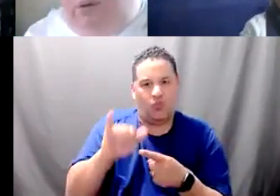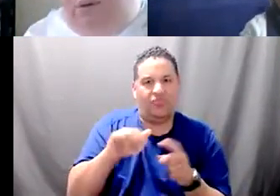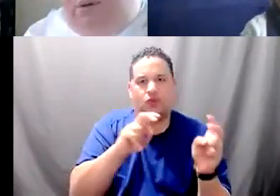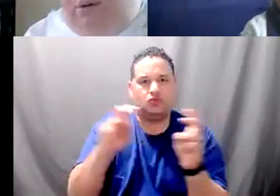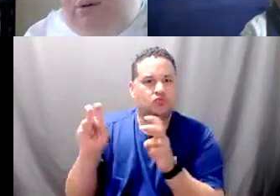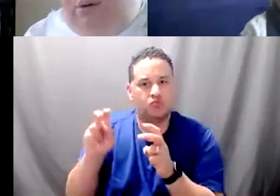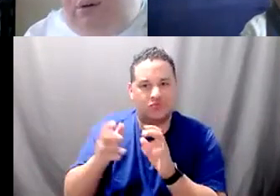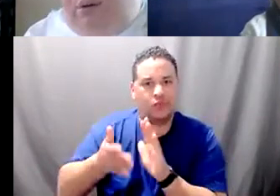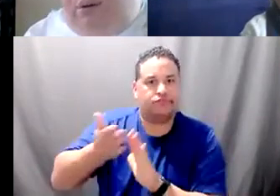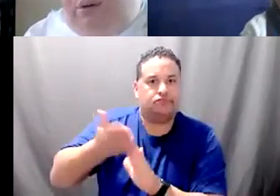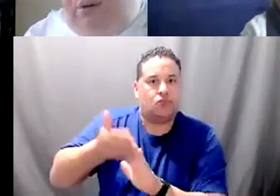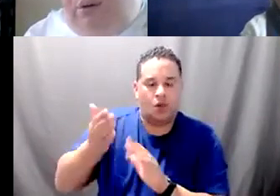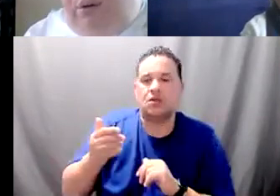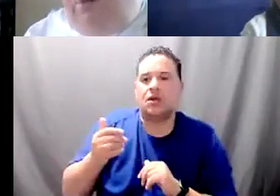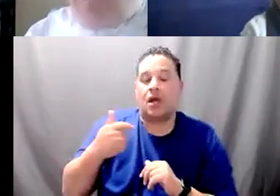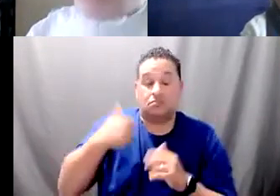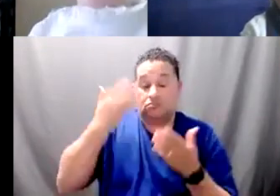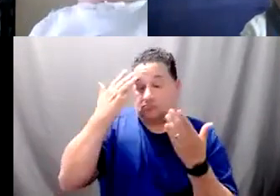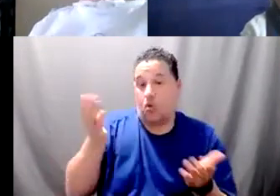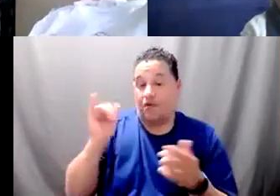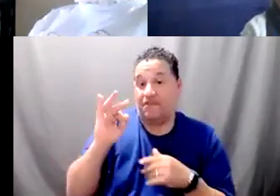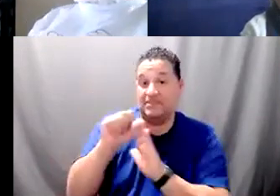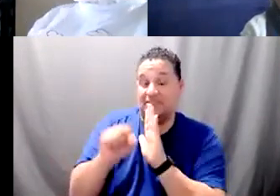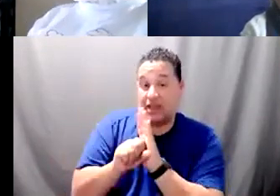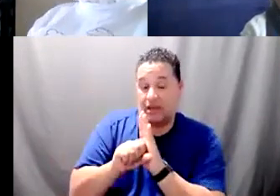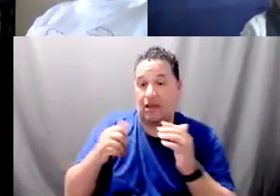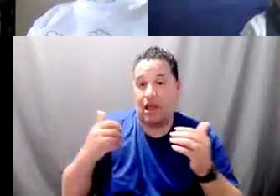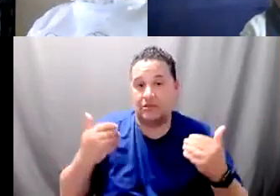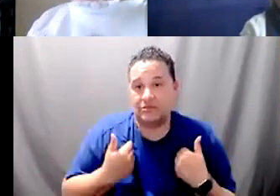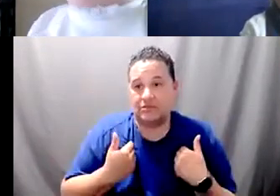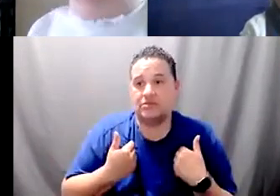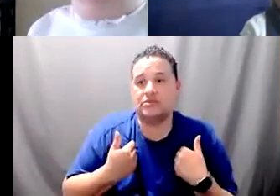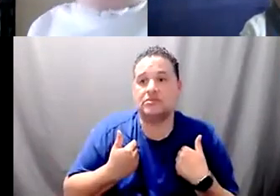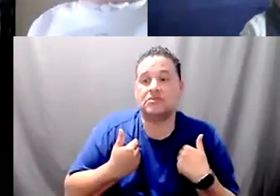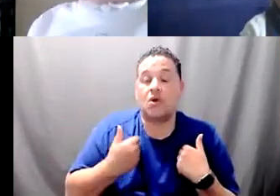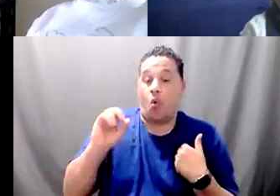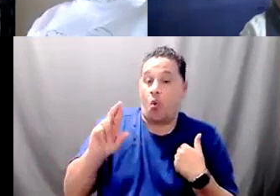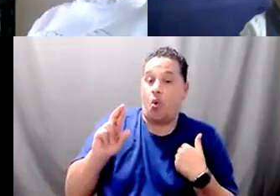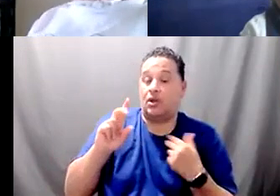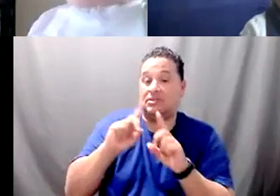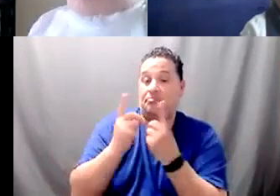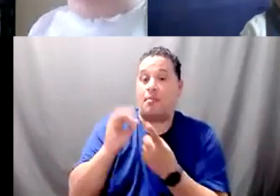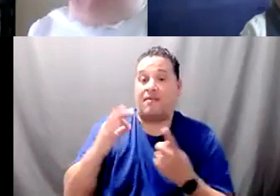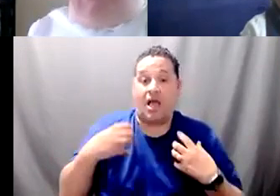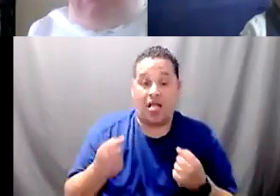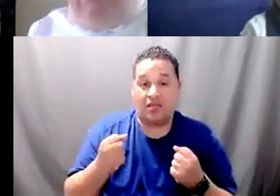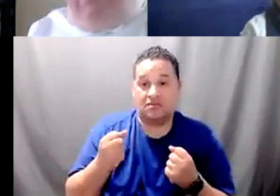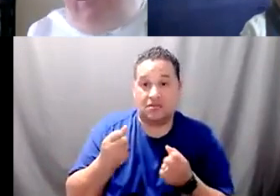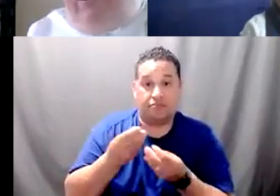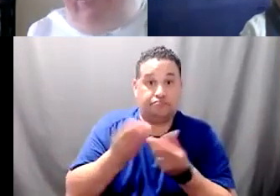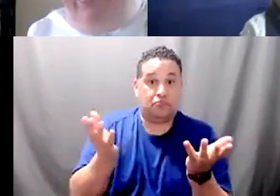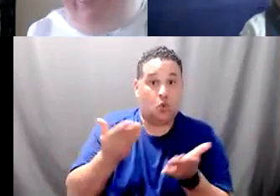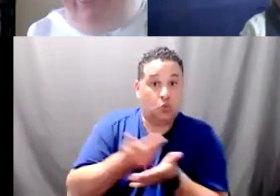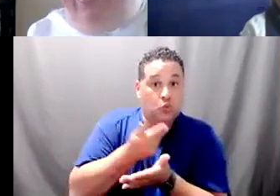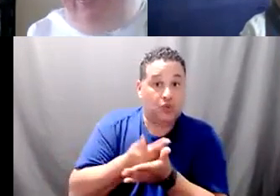on. I don't know if the state has or the Department of Health has issued any new guidance,